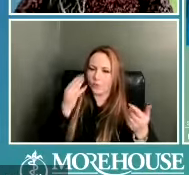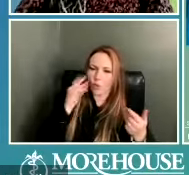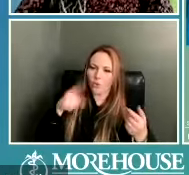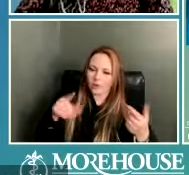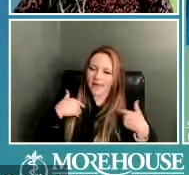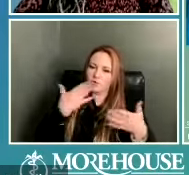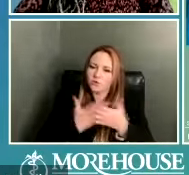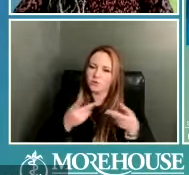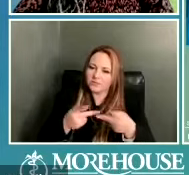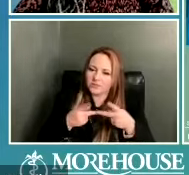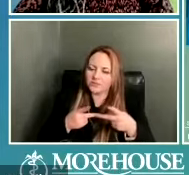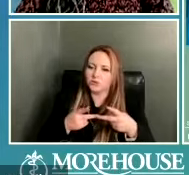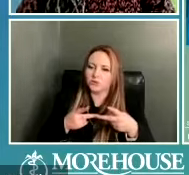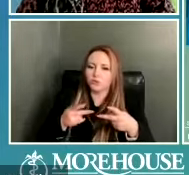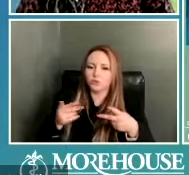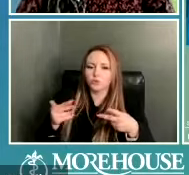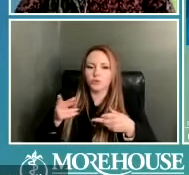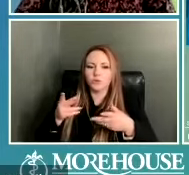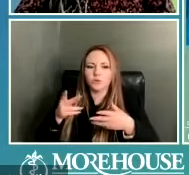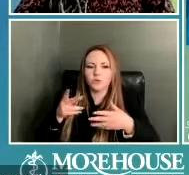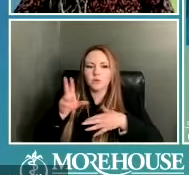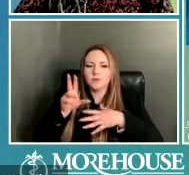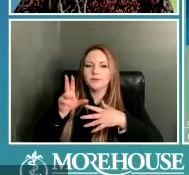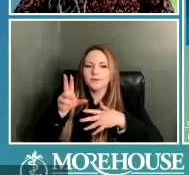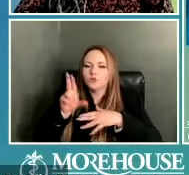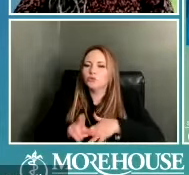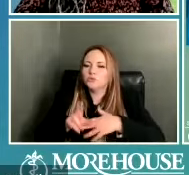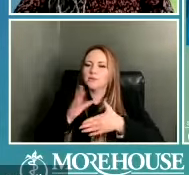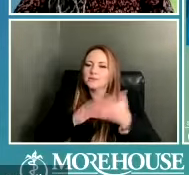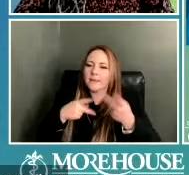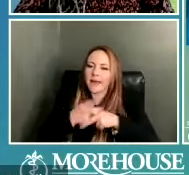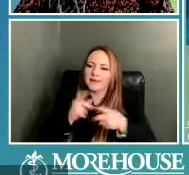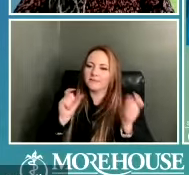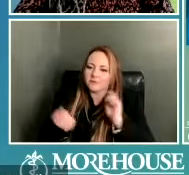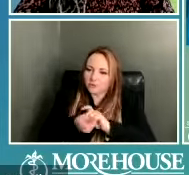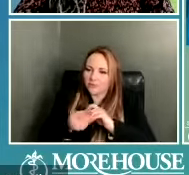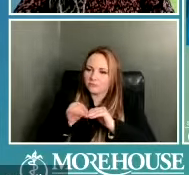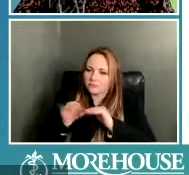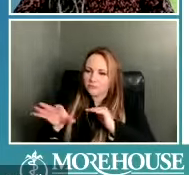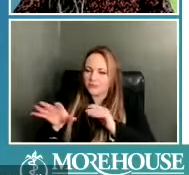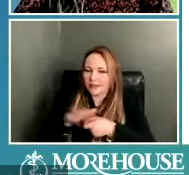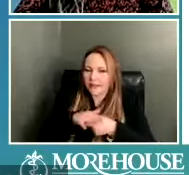to be able to institute some form of change in the areas in which they serve.